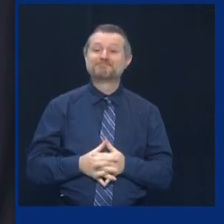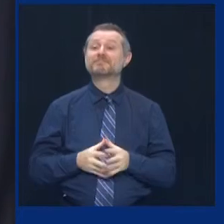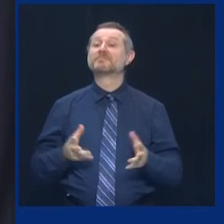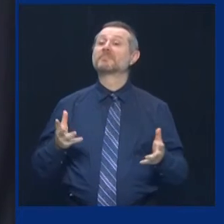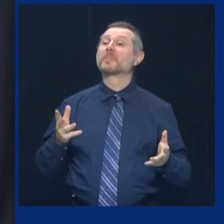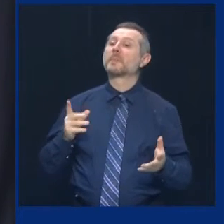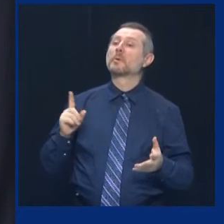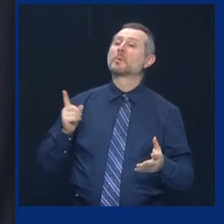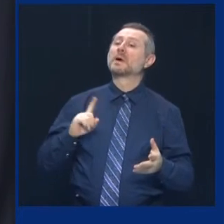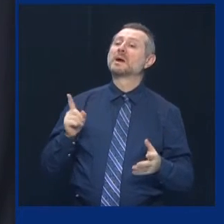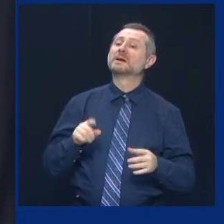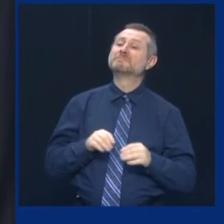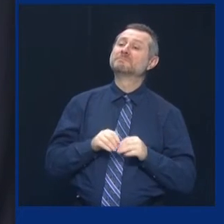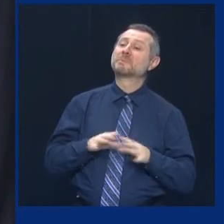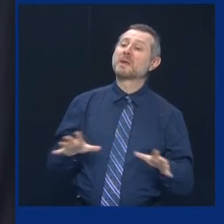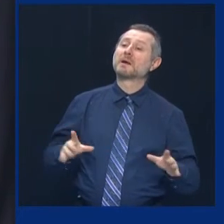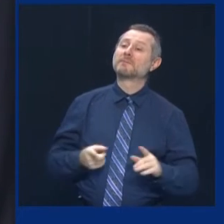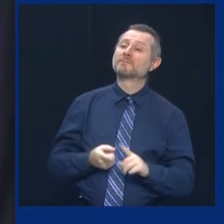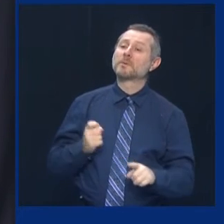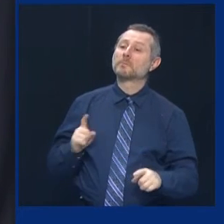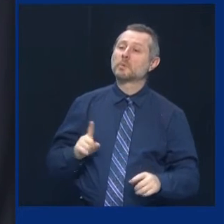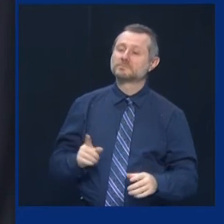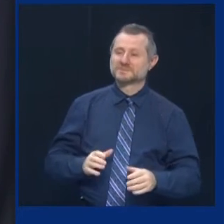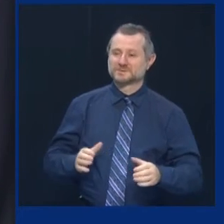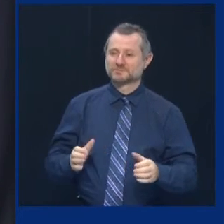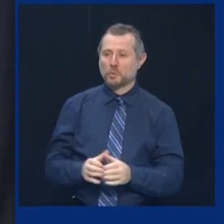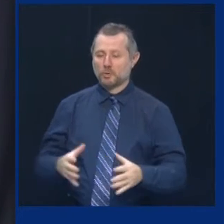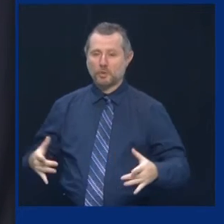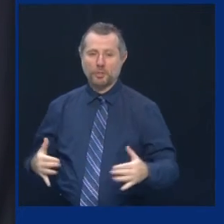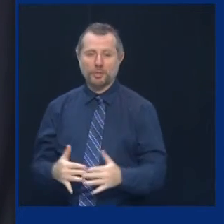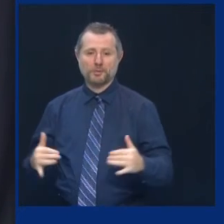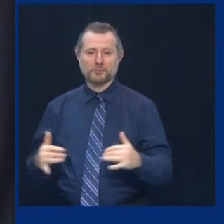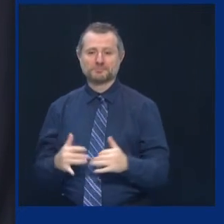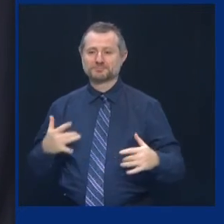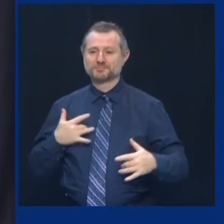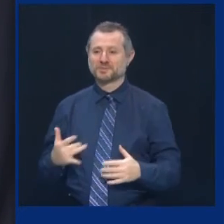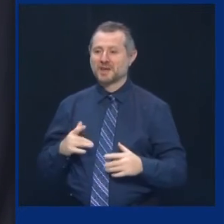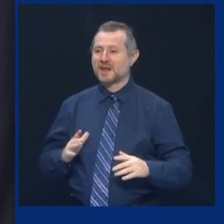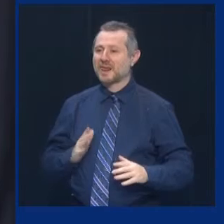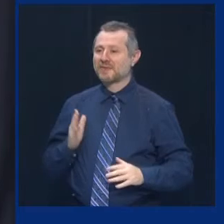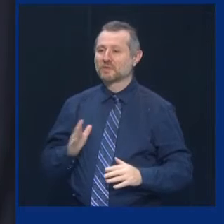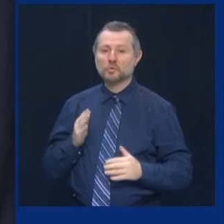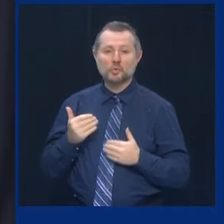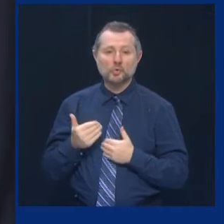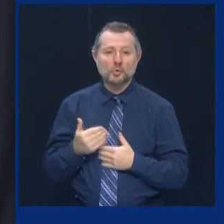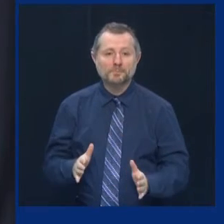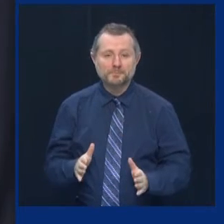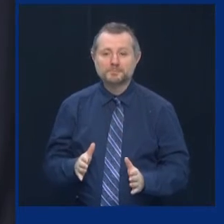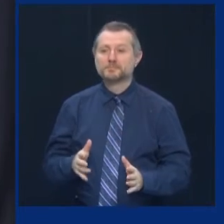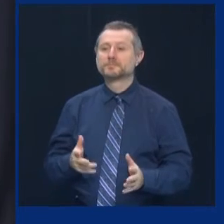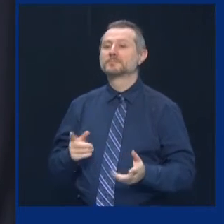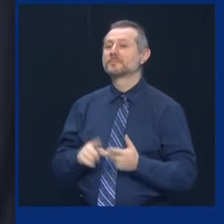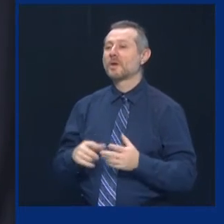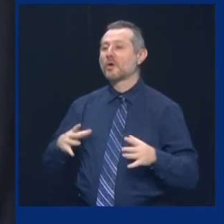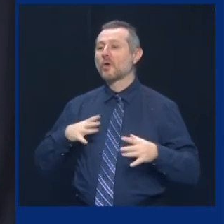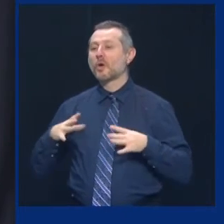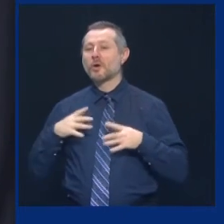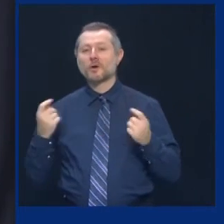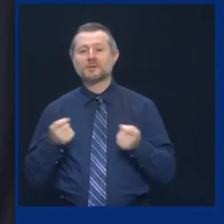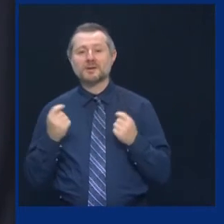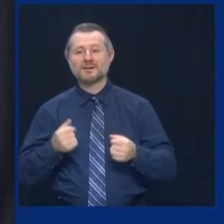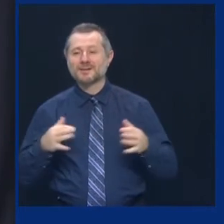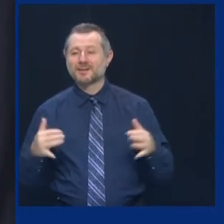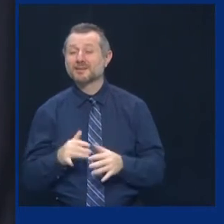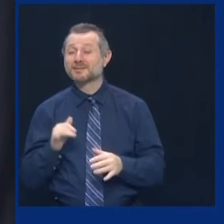is small gatherings, living room spread, holiday spread, call it what you will. In many ways, it is